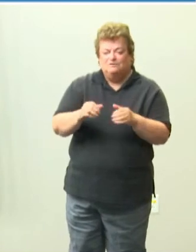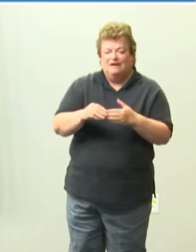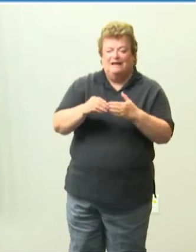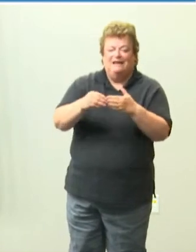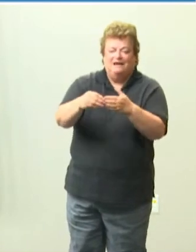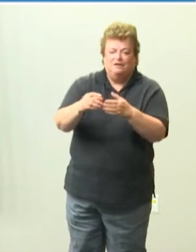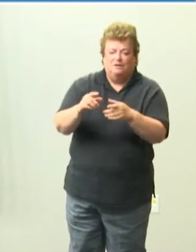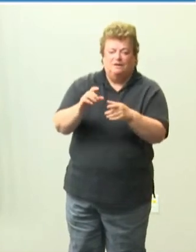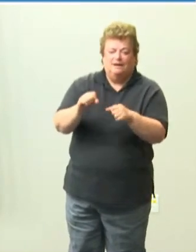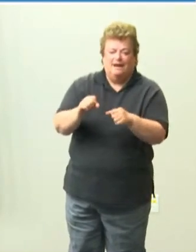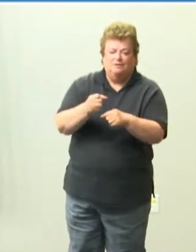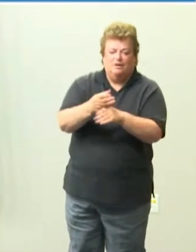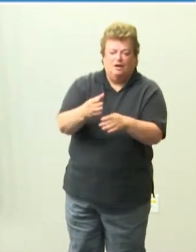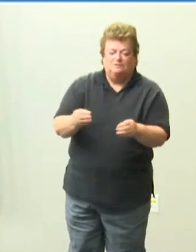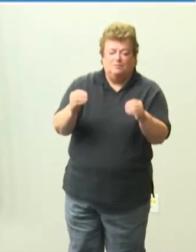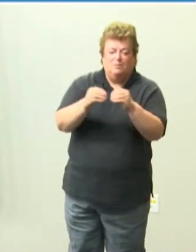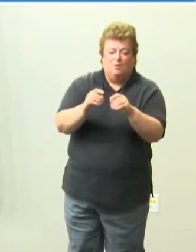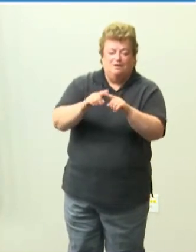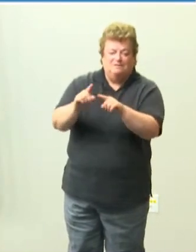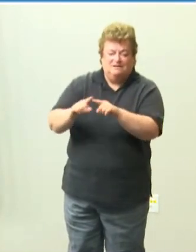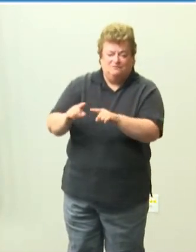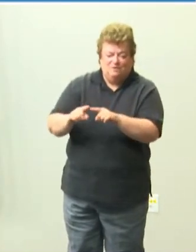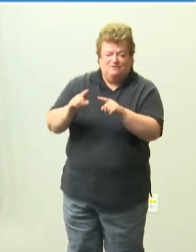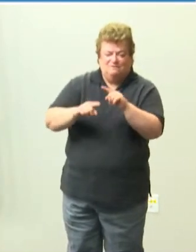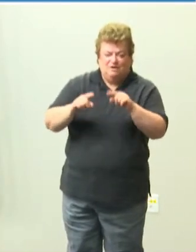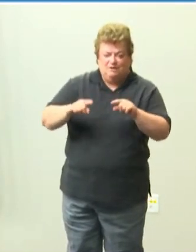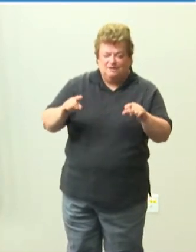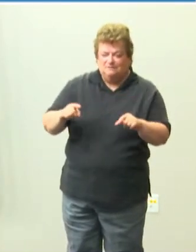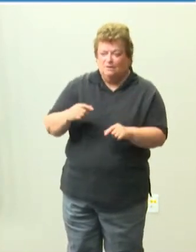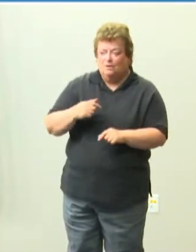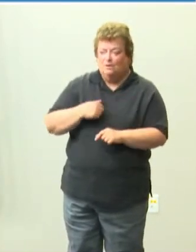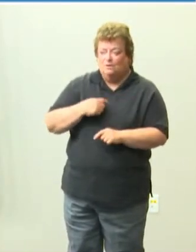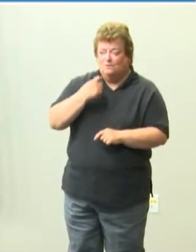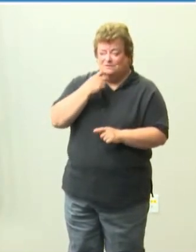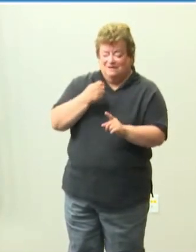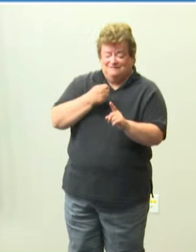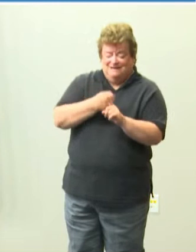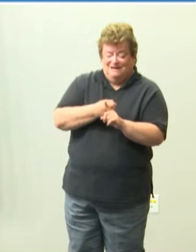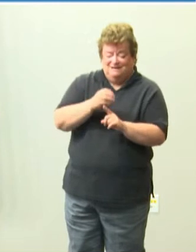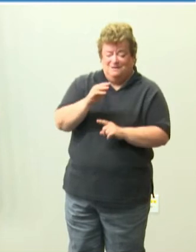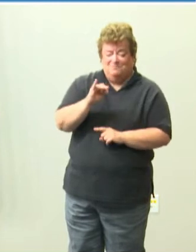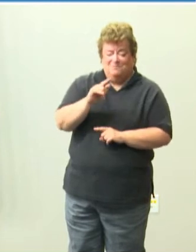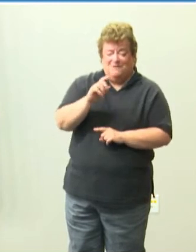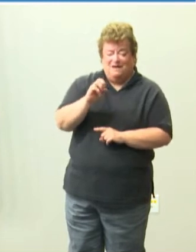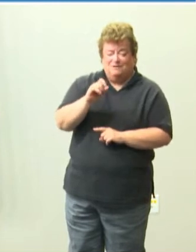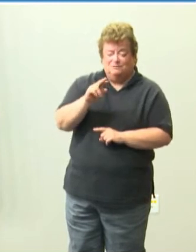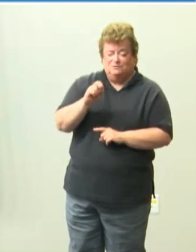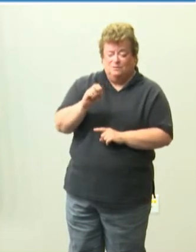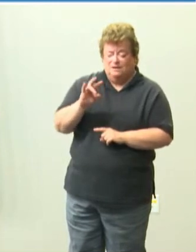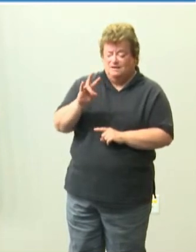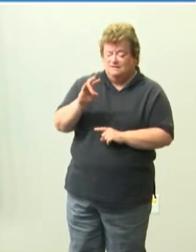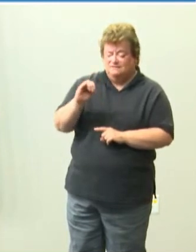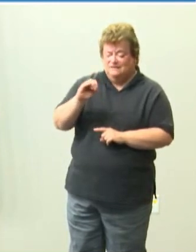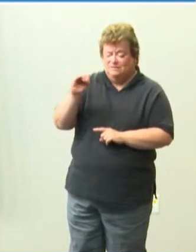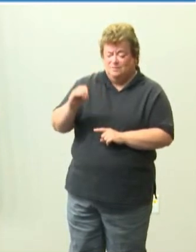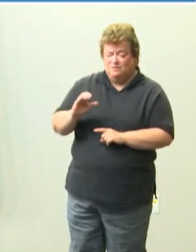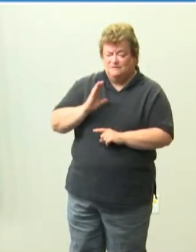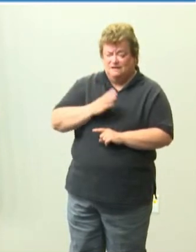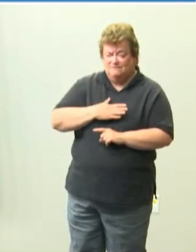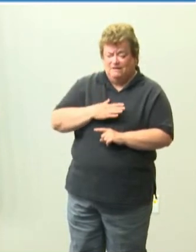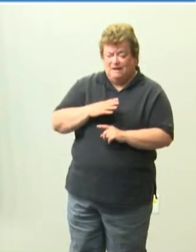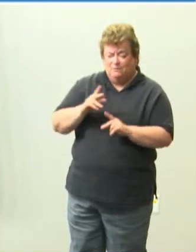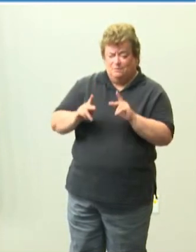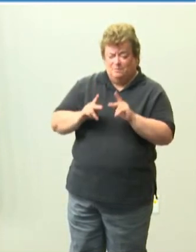variants. We just hit a milestone in vaccinations. As of yesterday, 70% of our population